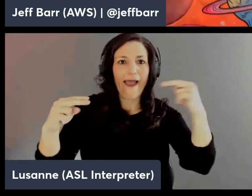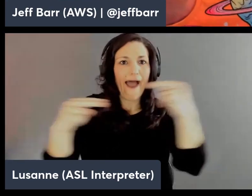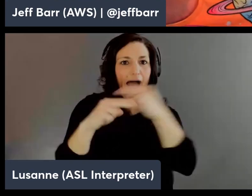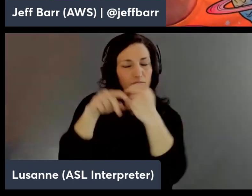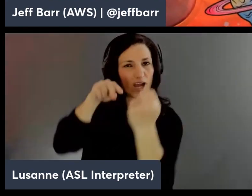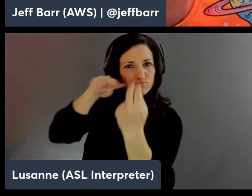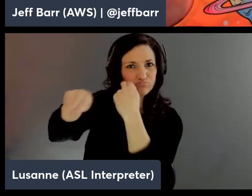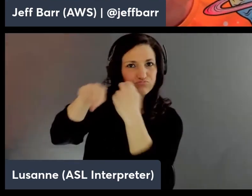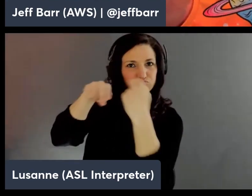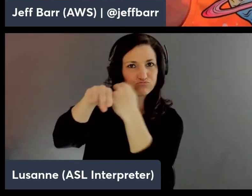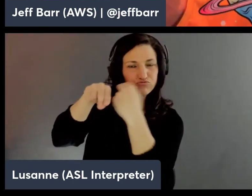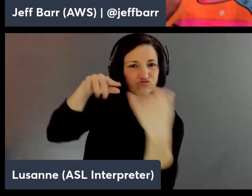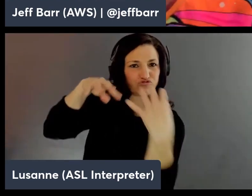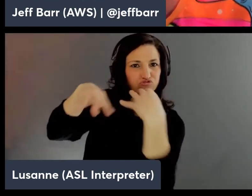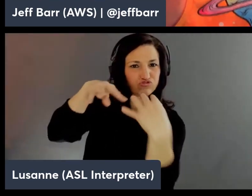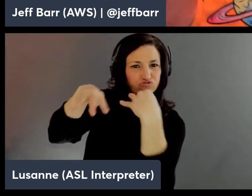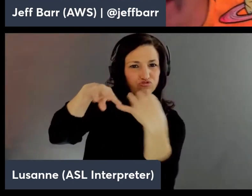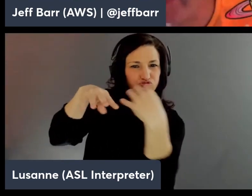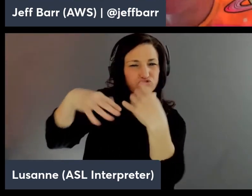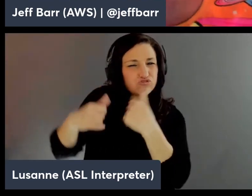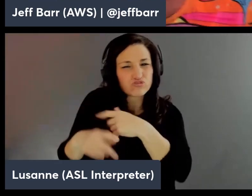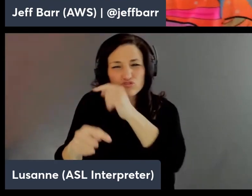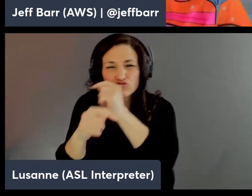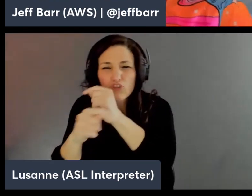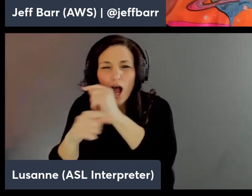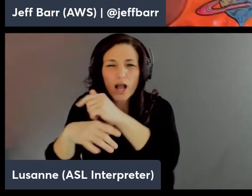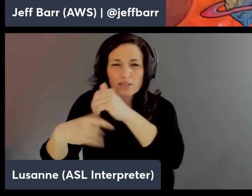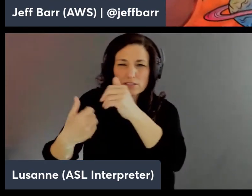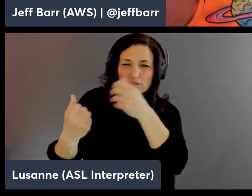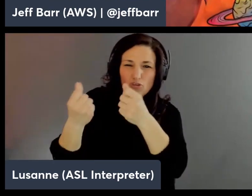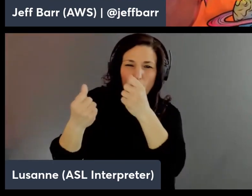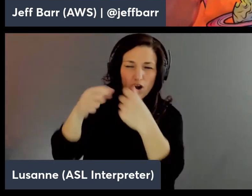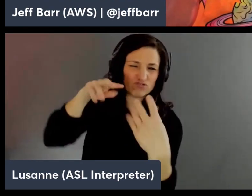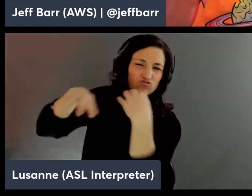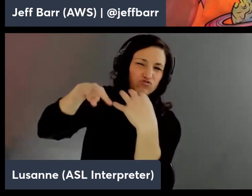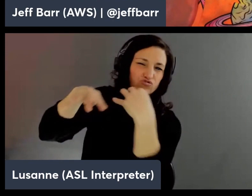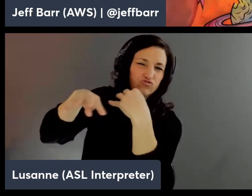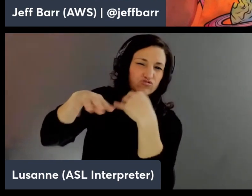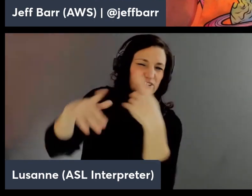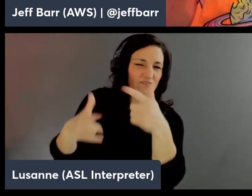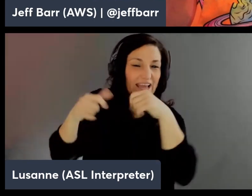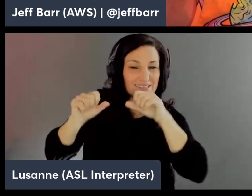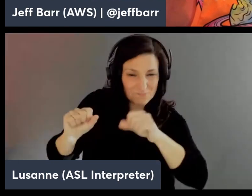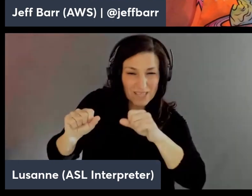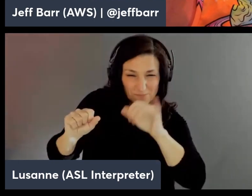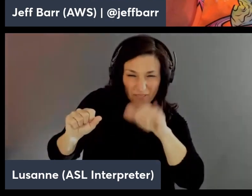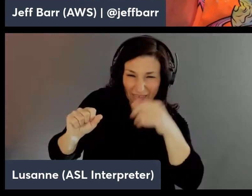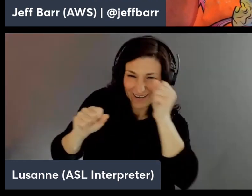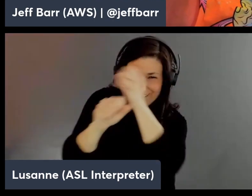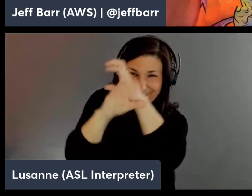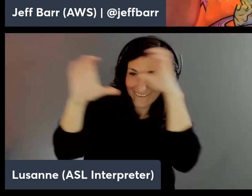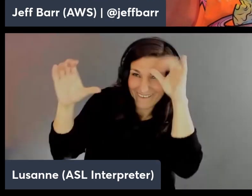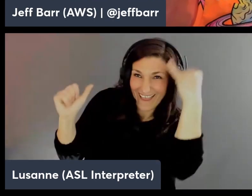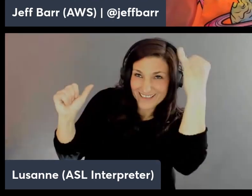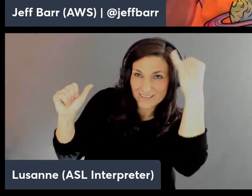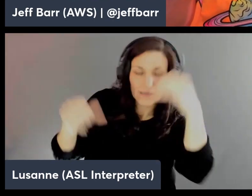to get them down the highway just as quickly as possible. Yeah. So think of it this way: